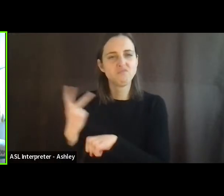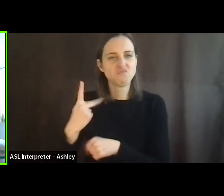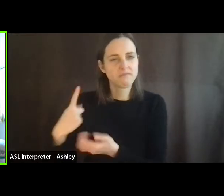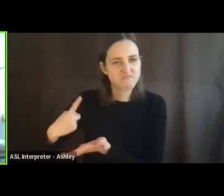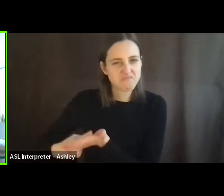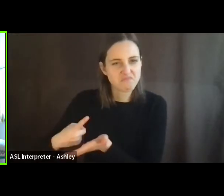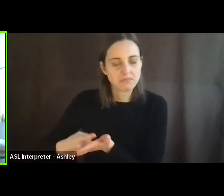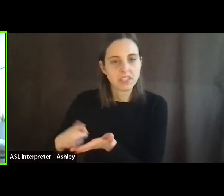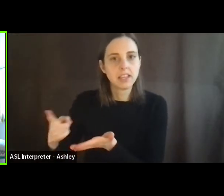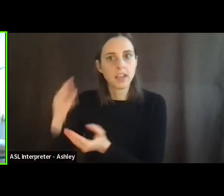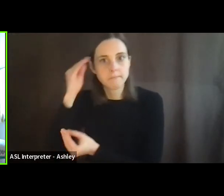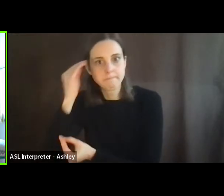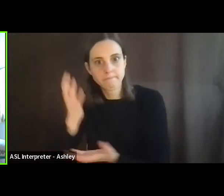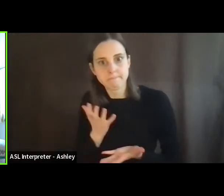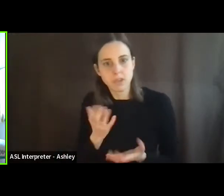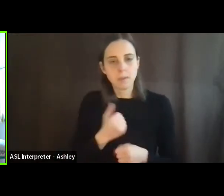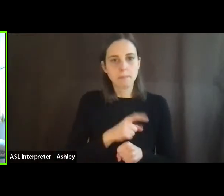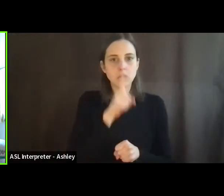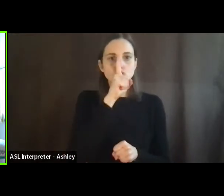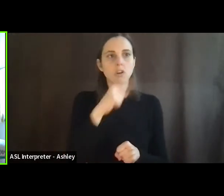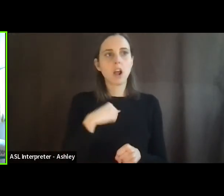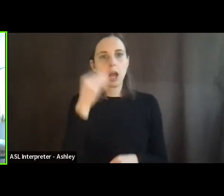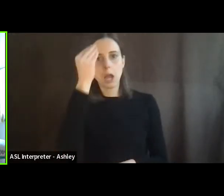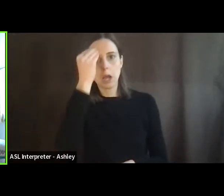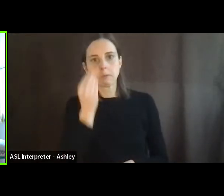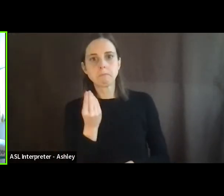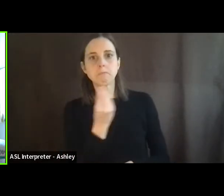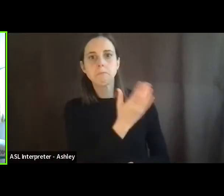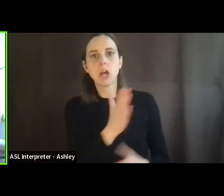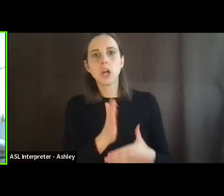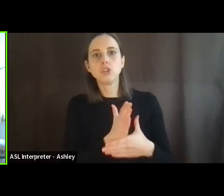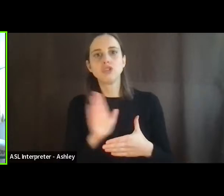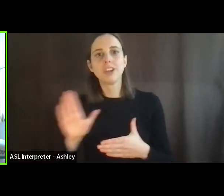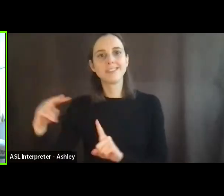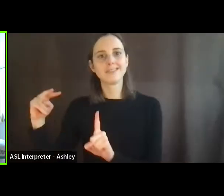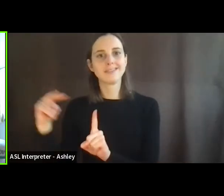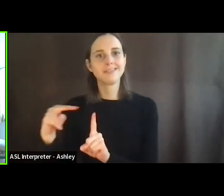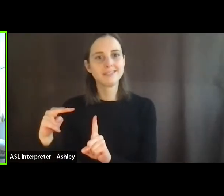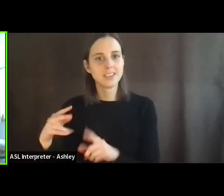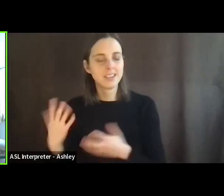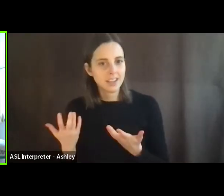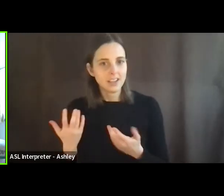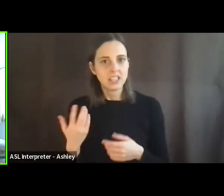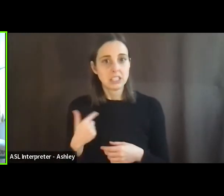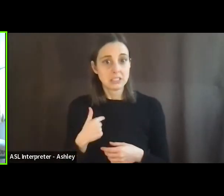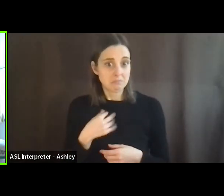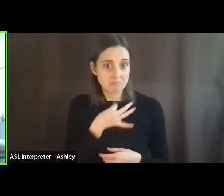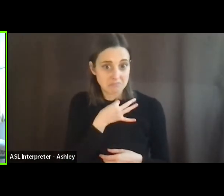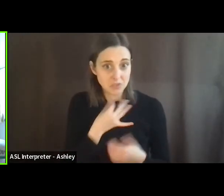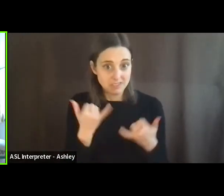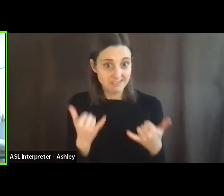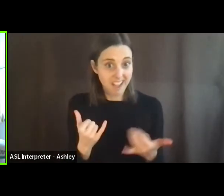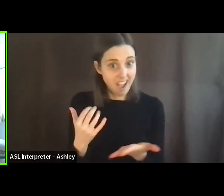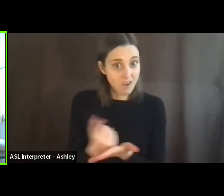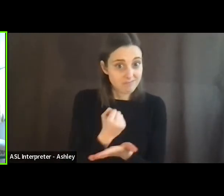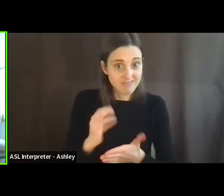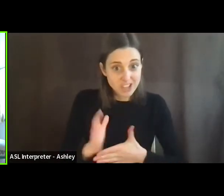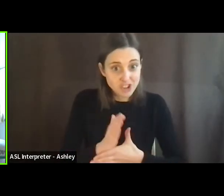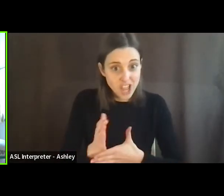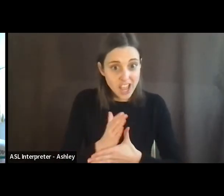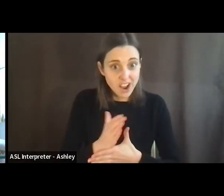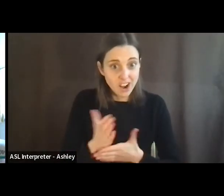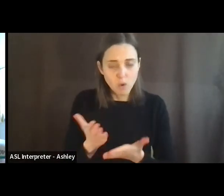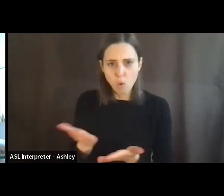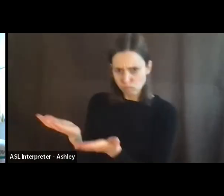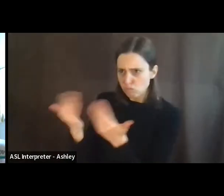the opportunity to speak their viewpoint. And I don't know if you want to hear that right here, right now, or is there a better place?